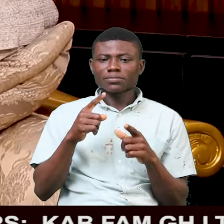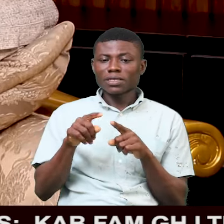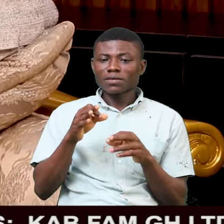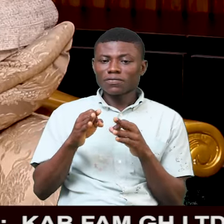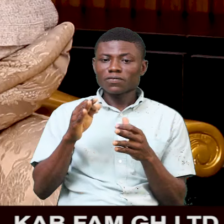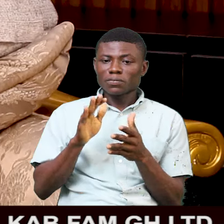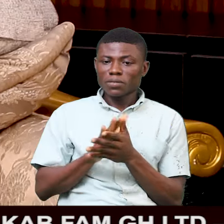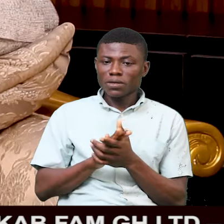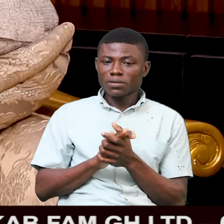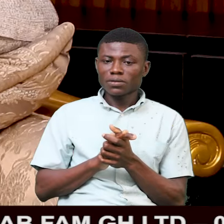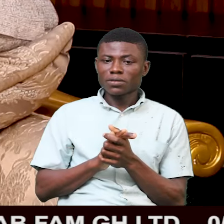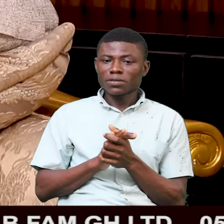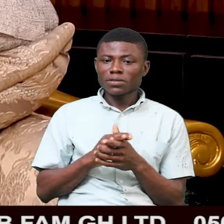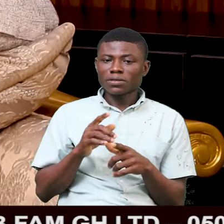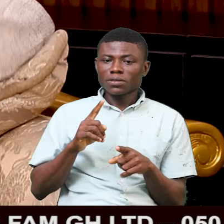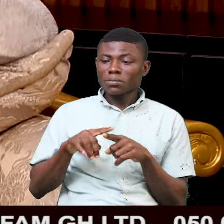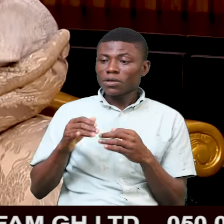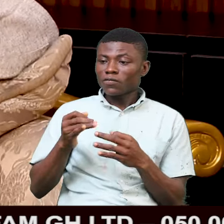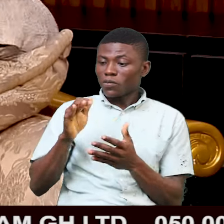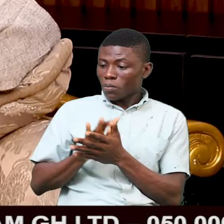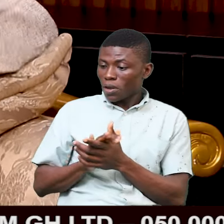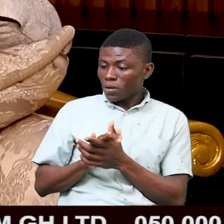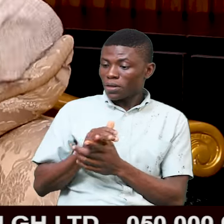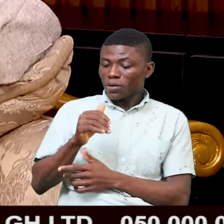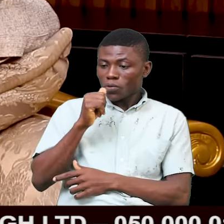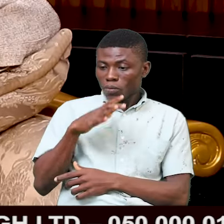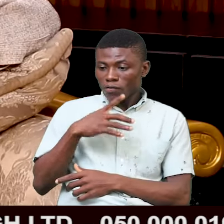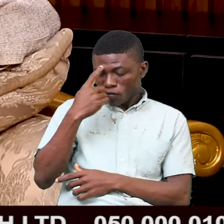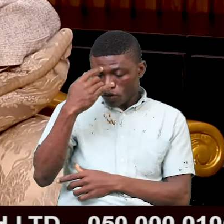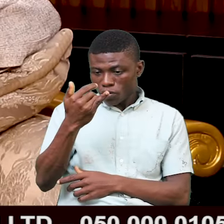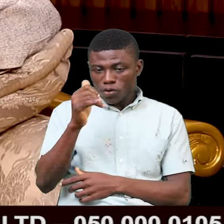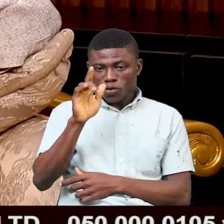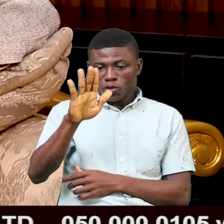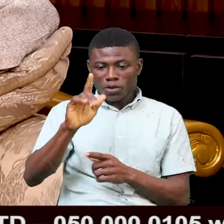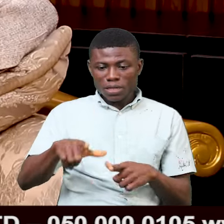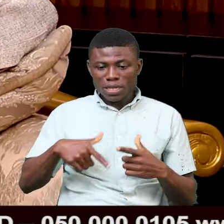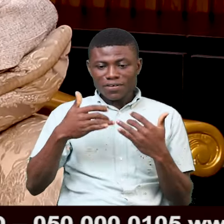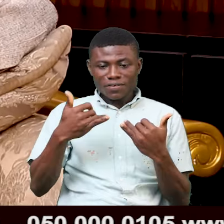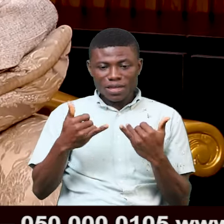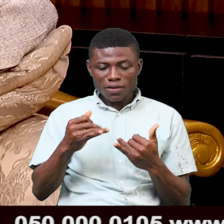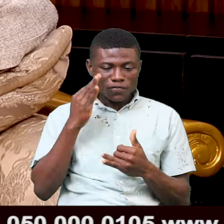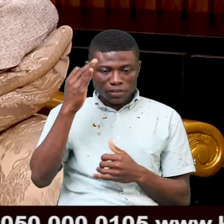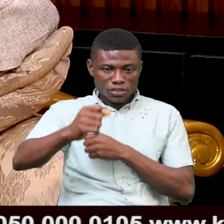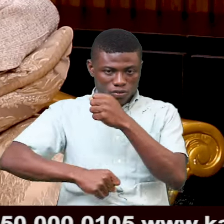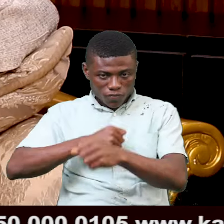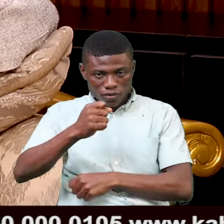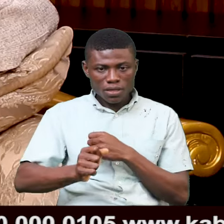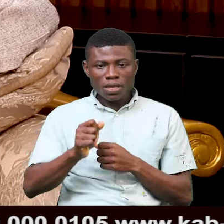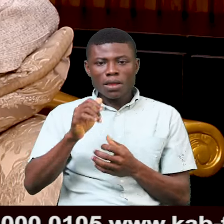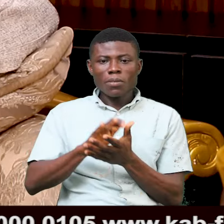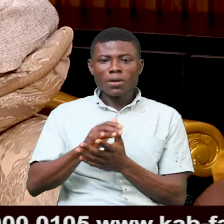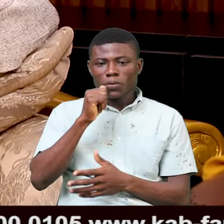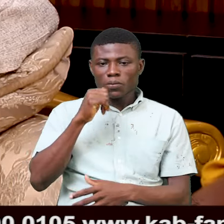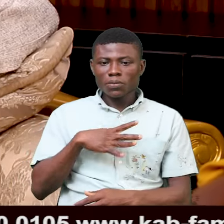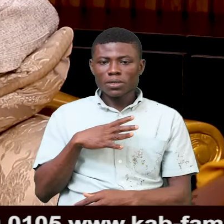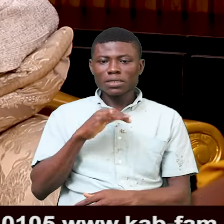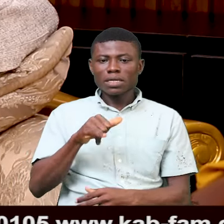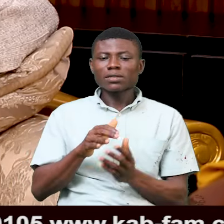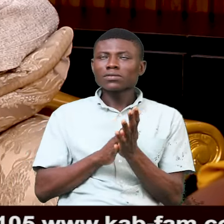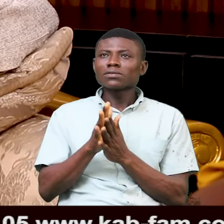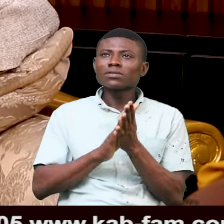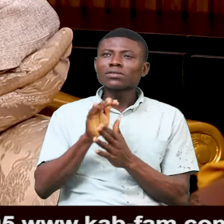Wo worry oba ne ninji wo tina biya sisi a huwa. Ube bredachi. Marry the woman that